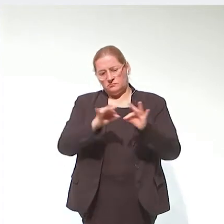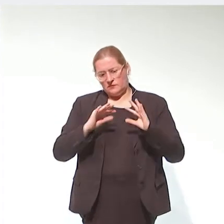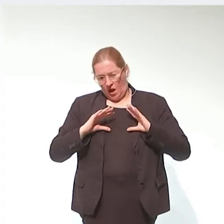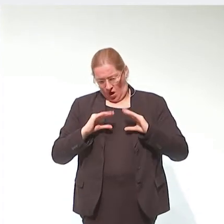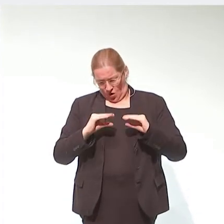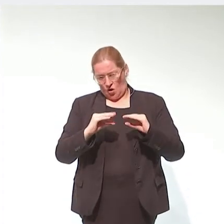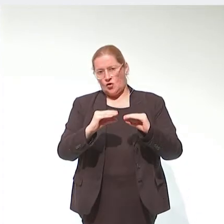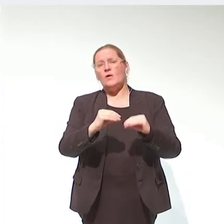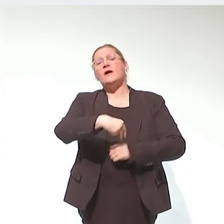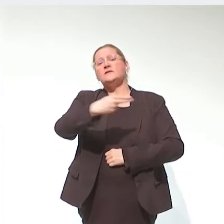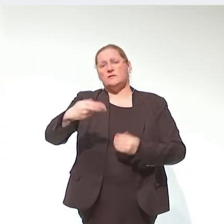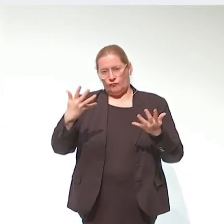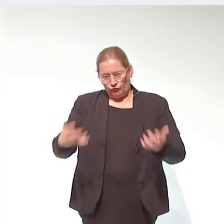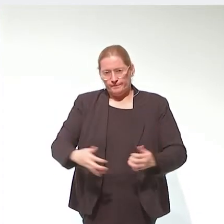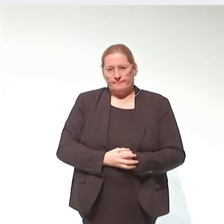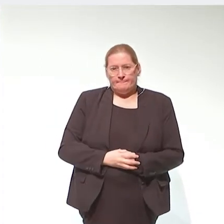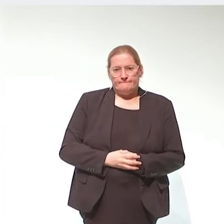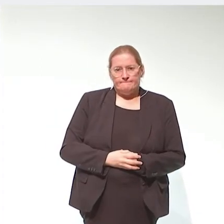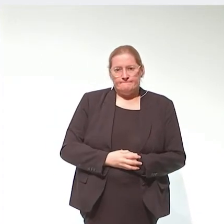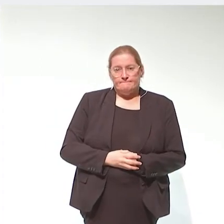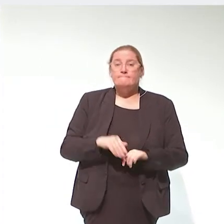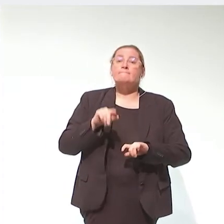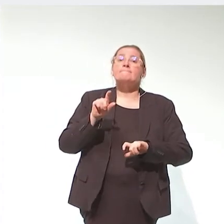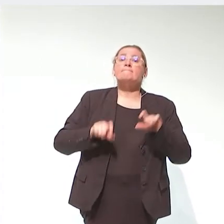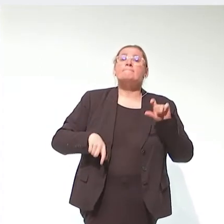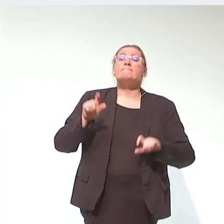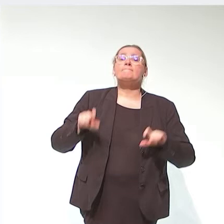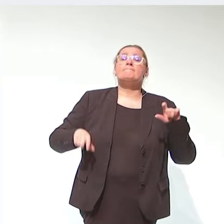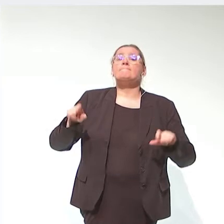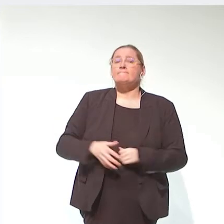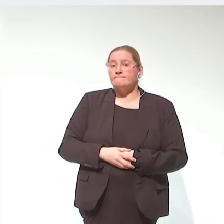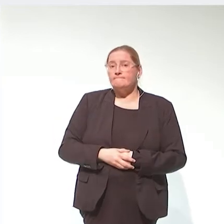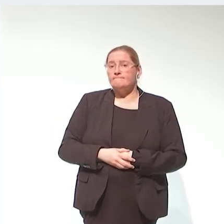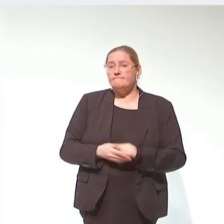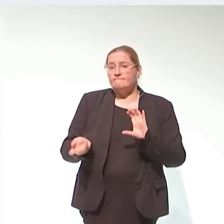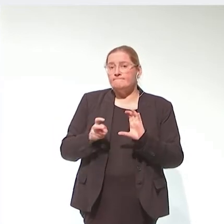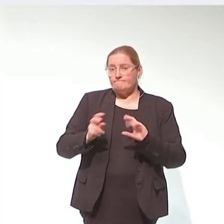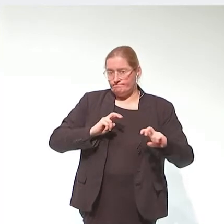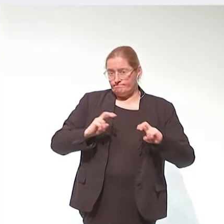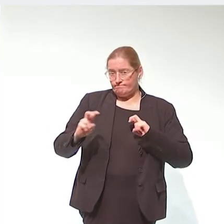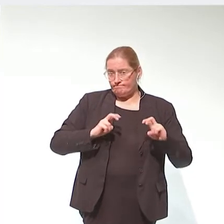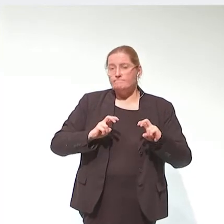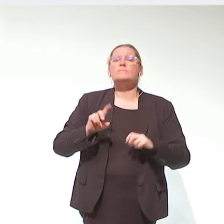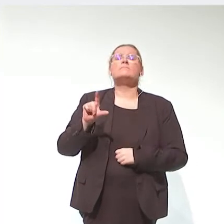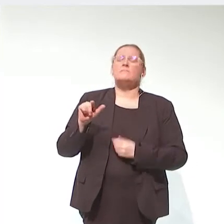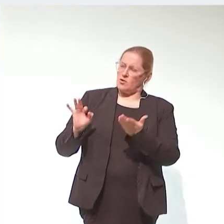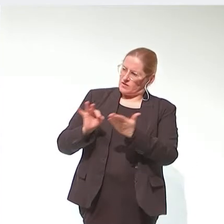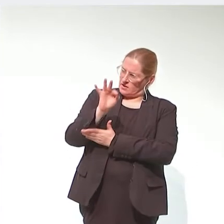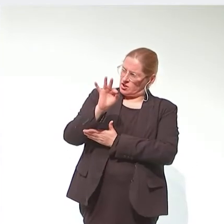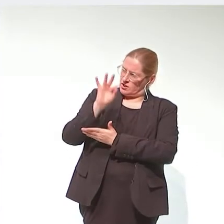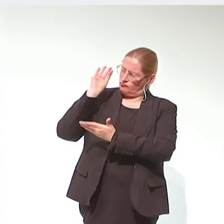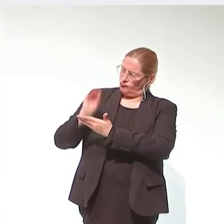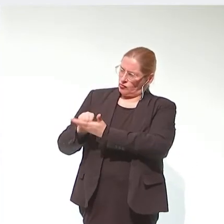passenger rights, also, this is one of the things which are mentioned in the European Union Disability Strategy. We also have worked on and want to continue working